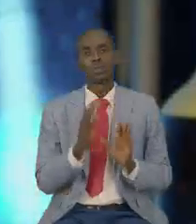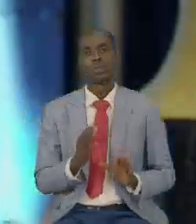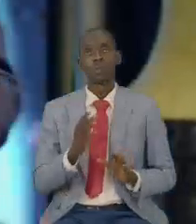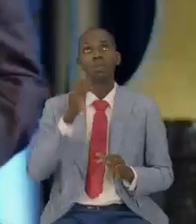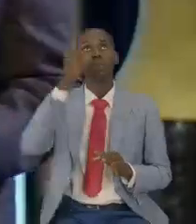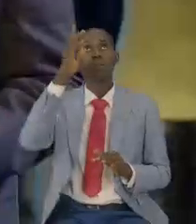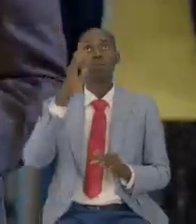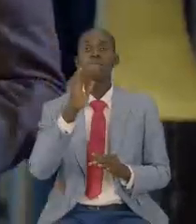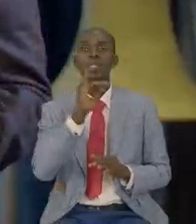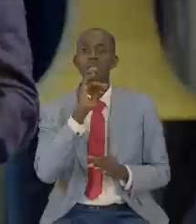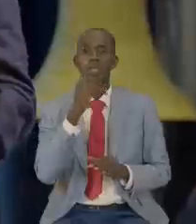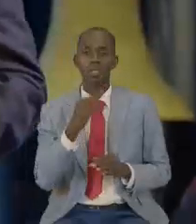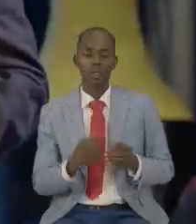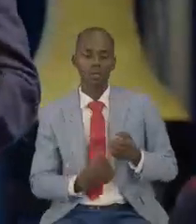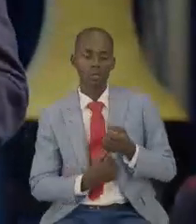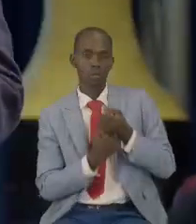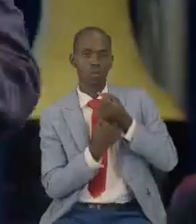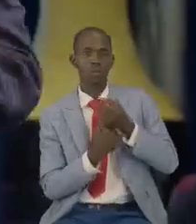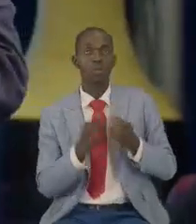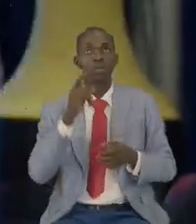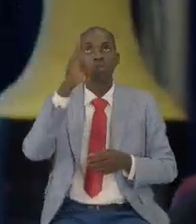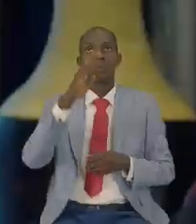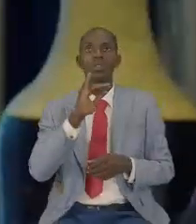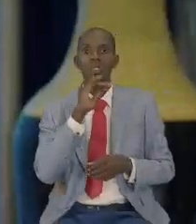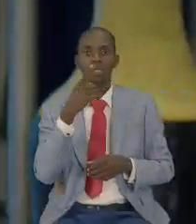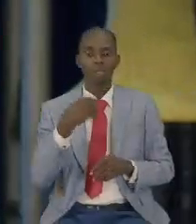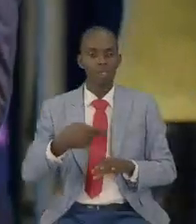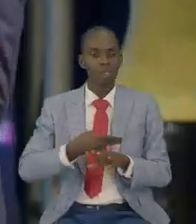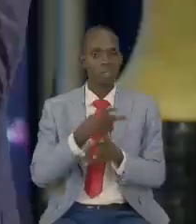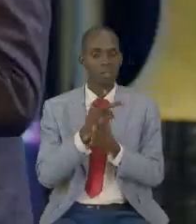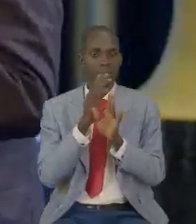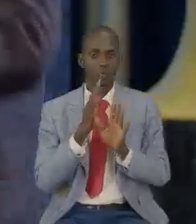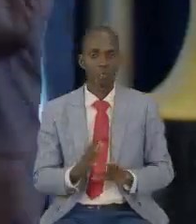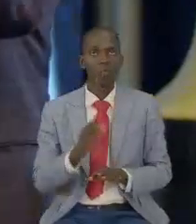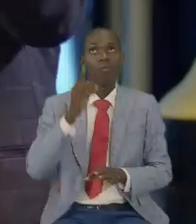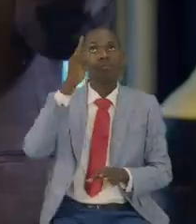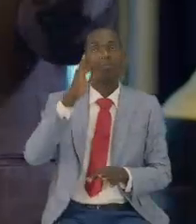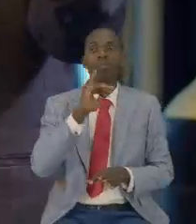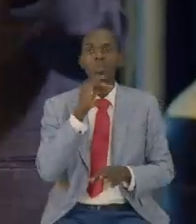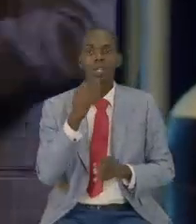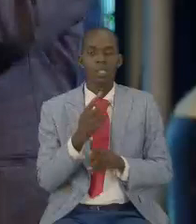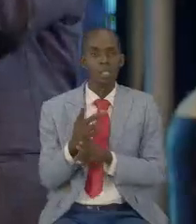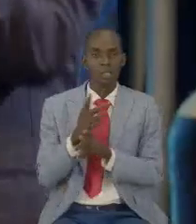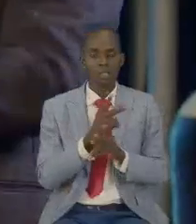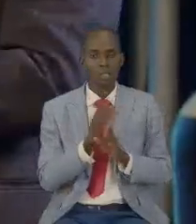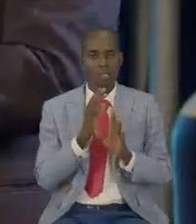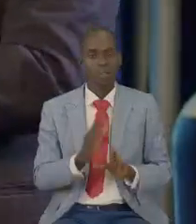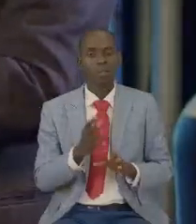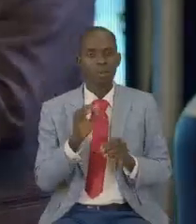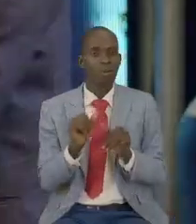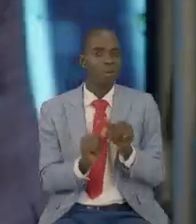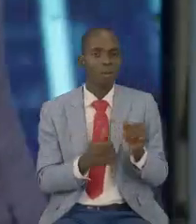is the shepherd. God is the caretaker of everything that lives. And you had been separated